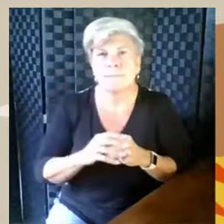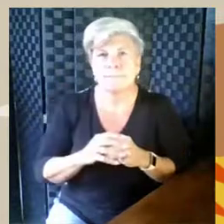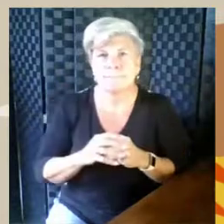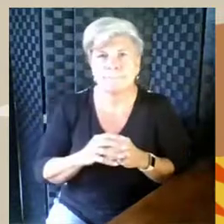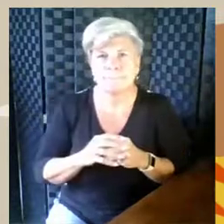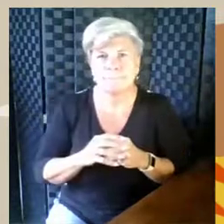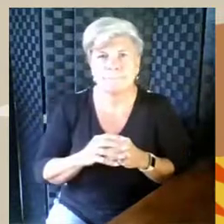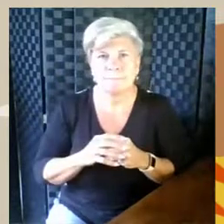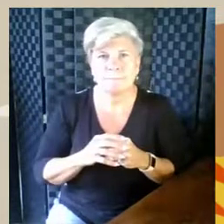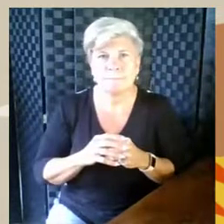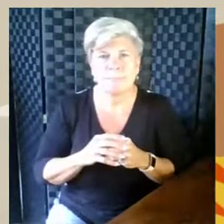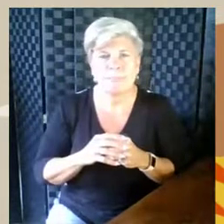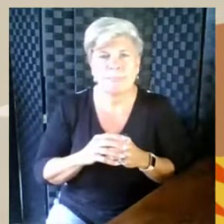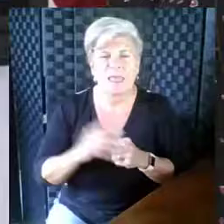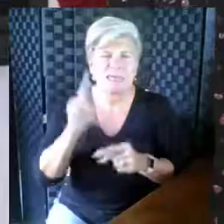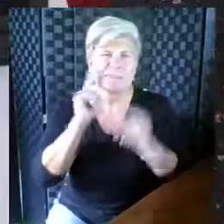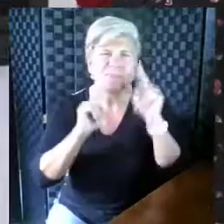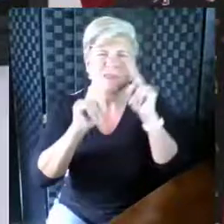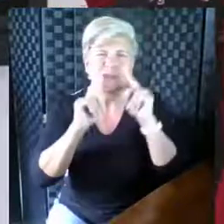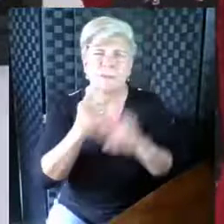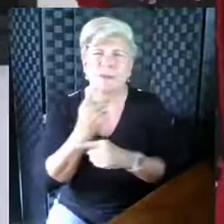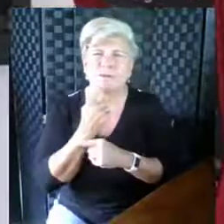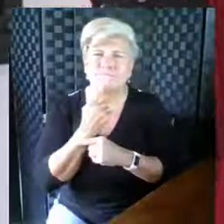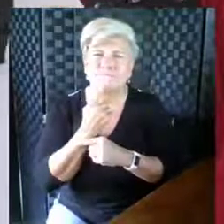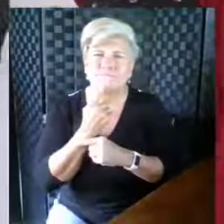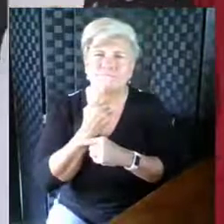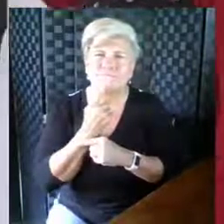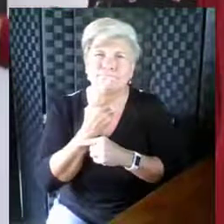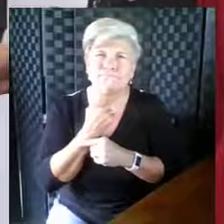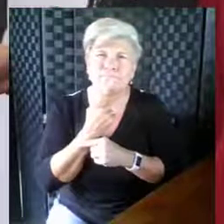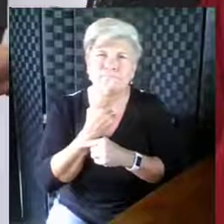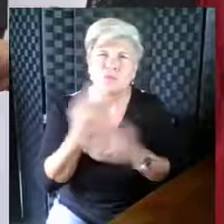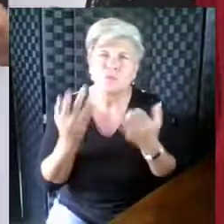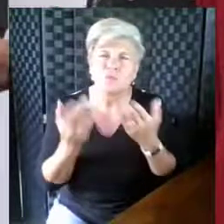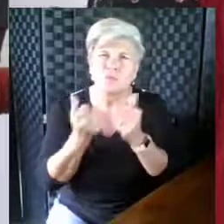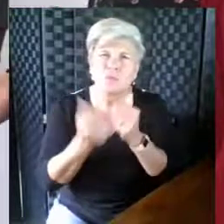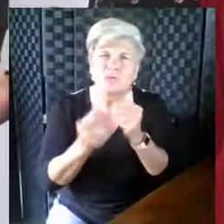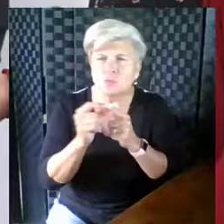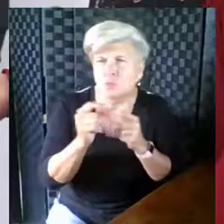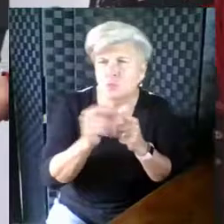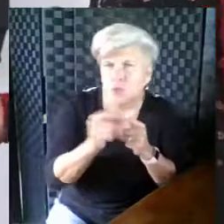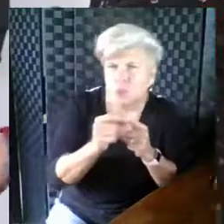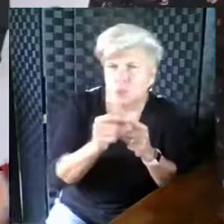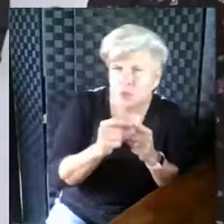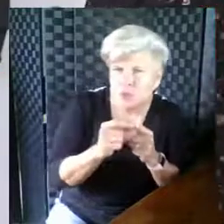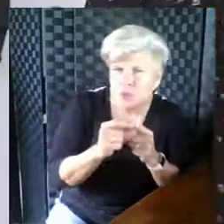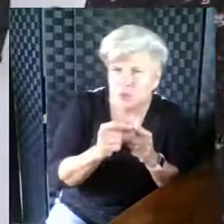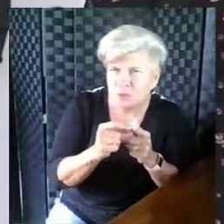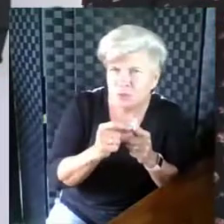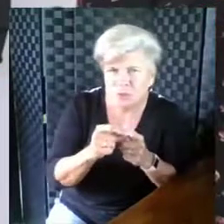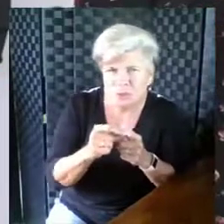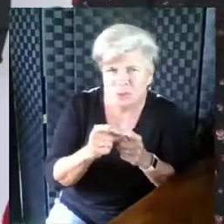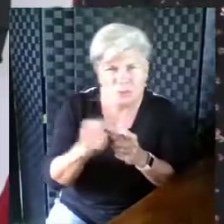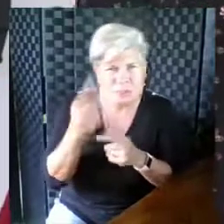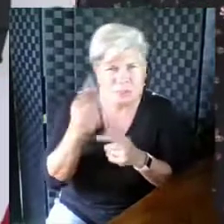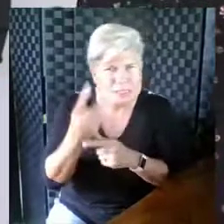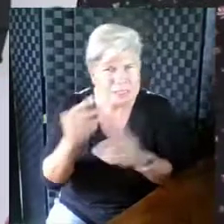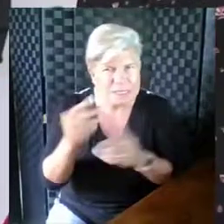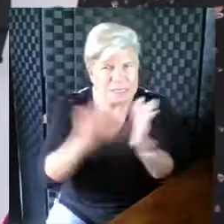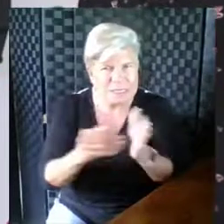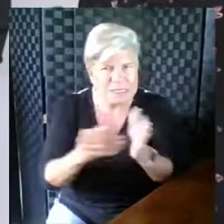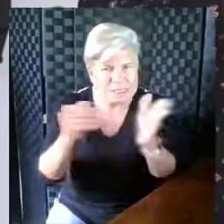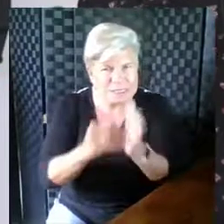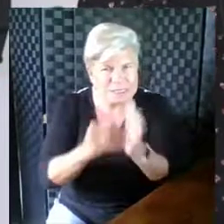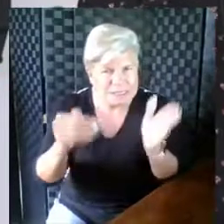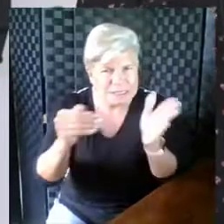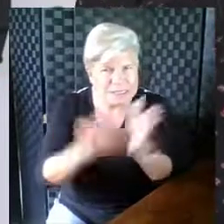mouths. So think about it for a second. What word or words do you feel like we heard